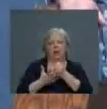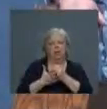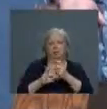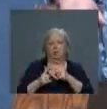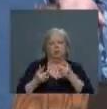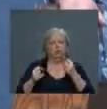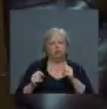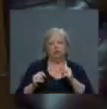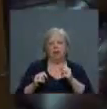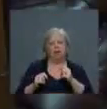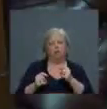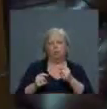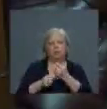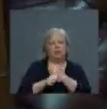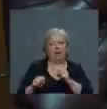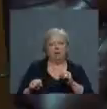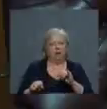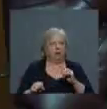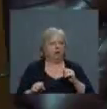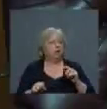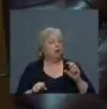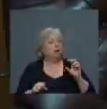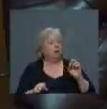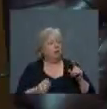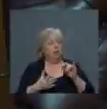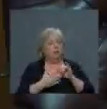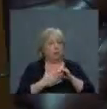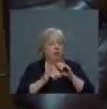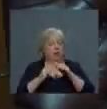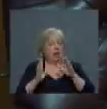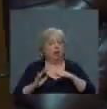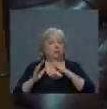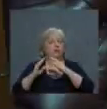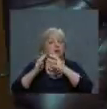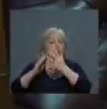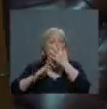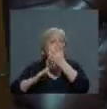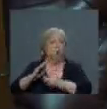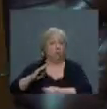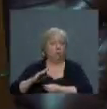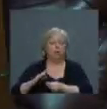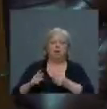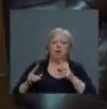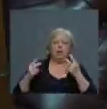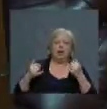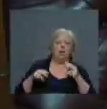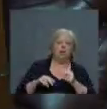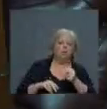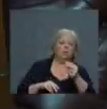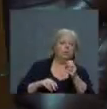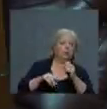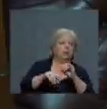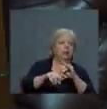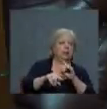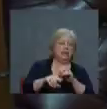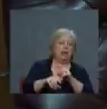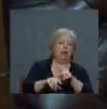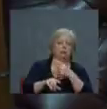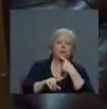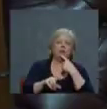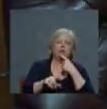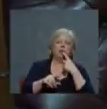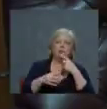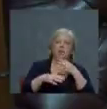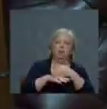save it. Okay. So that house is gone. So I'm looking at the north side, which you said it's going to be a